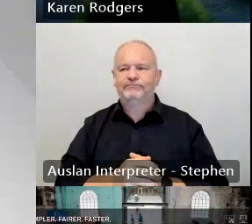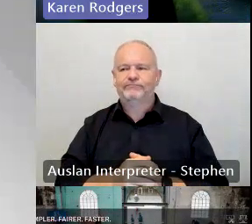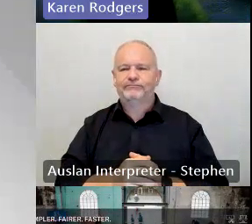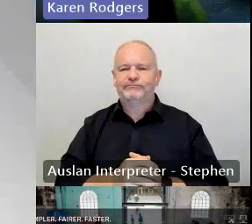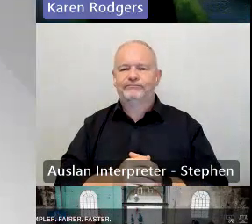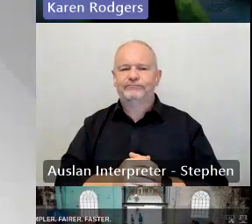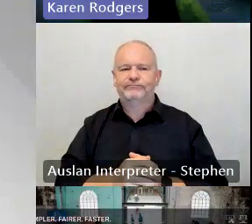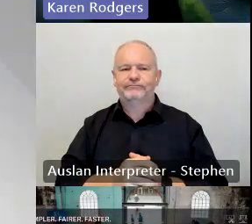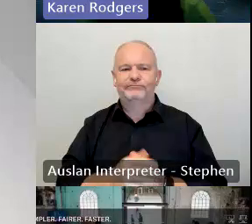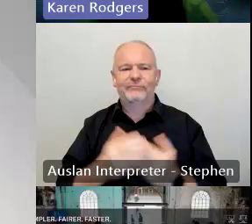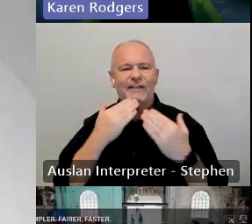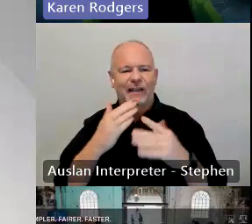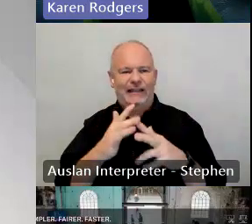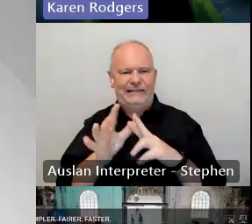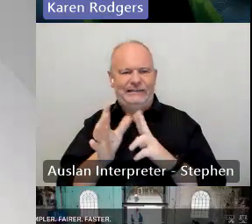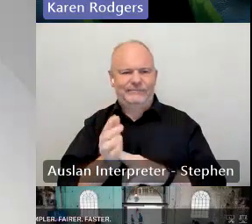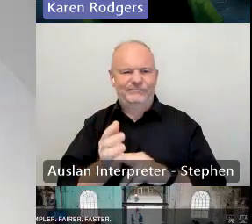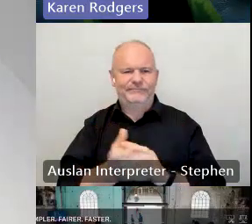Thanks, Ian.